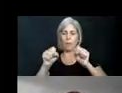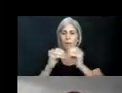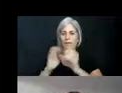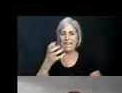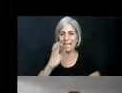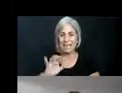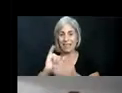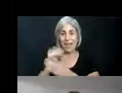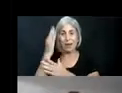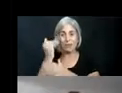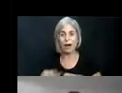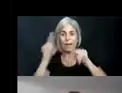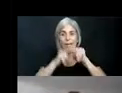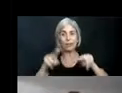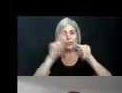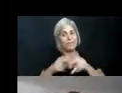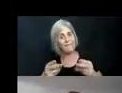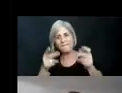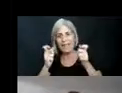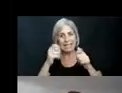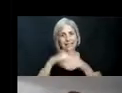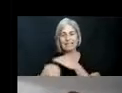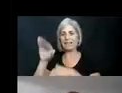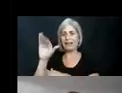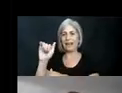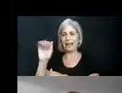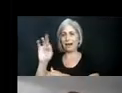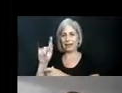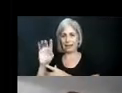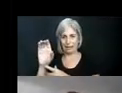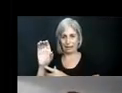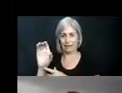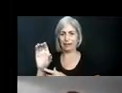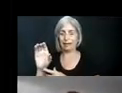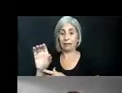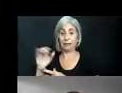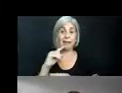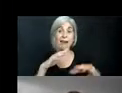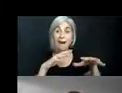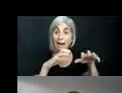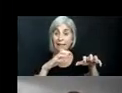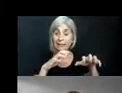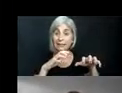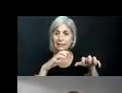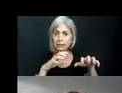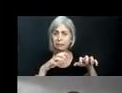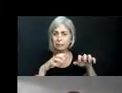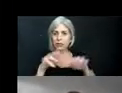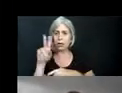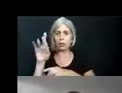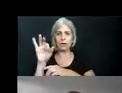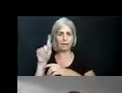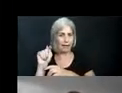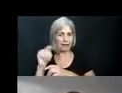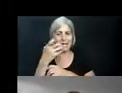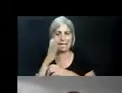the temperatures are increasing so much more rapidly in the Arctic. So light surfaces such as ice reflect heat, but